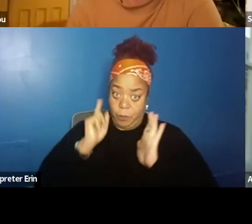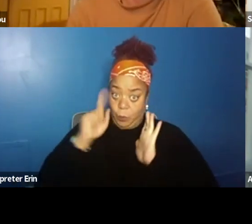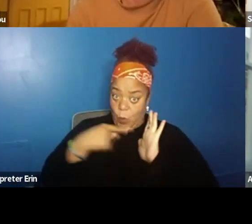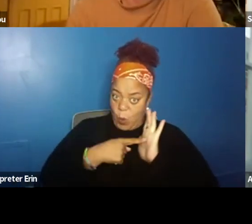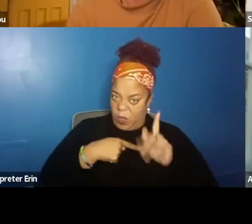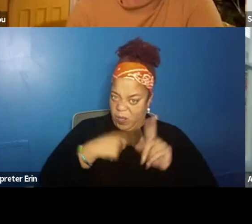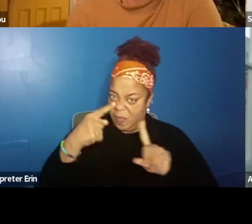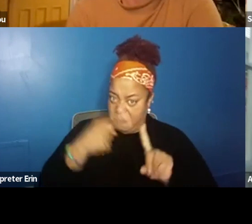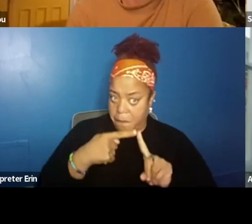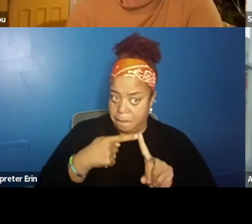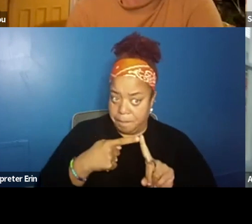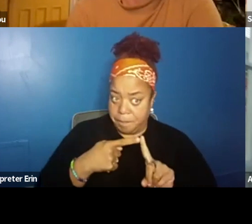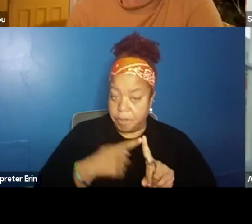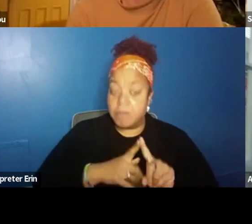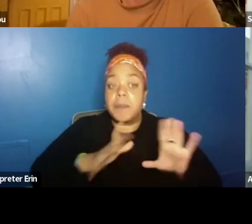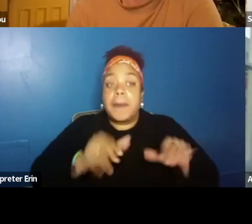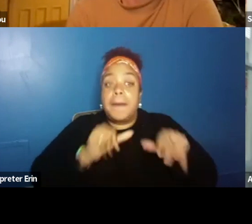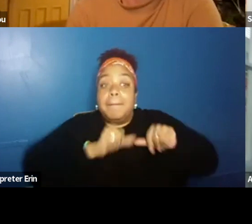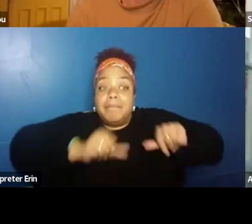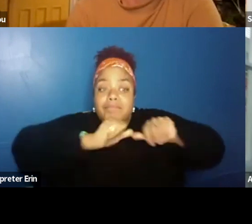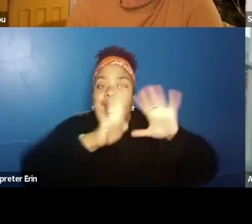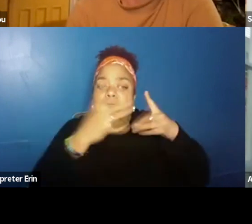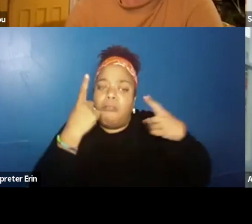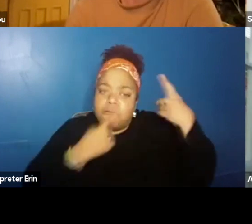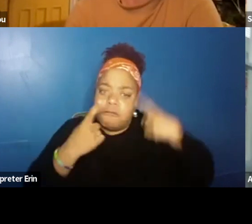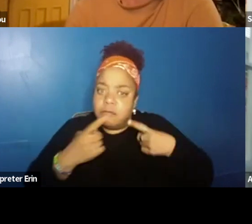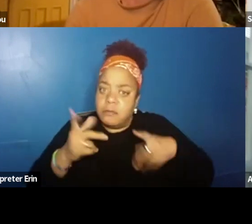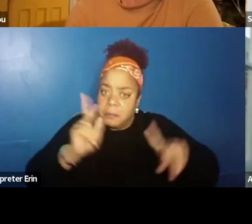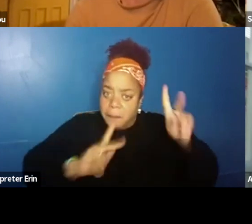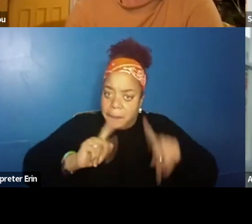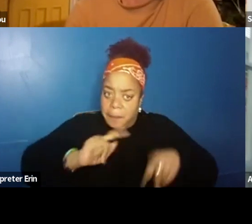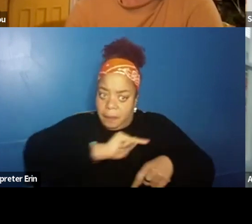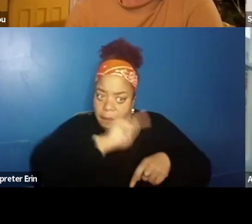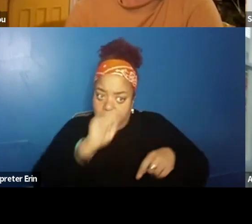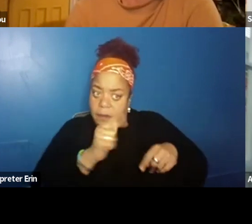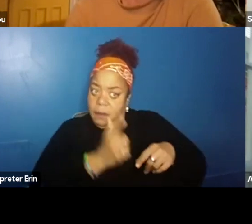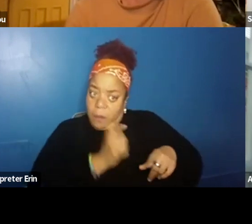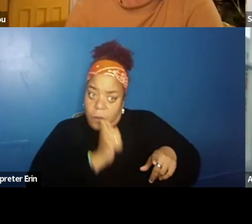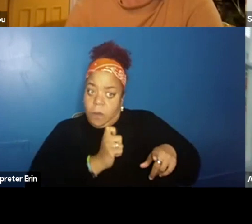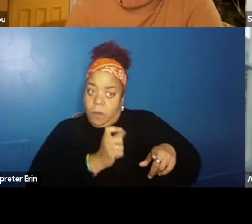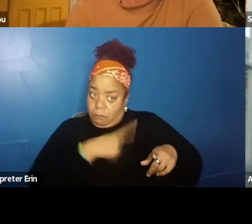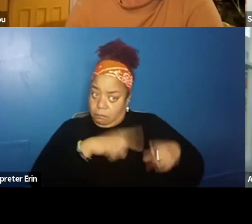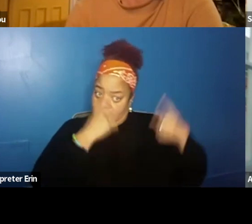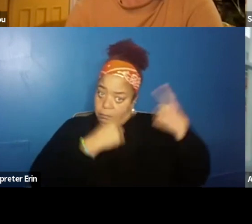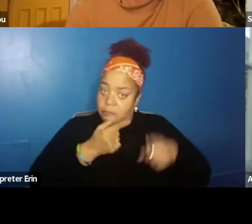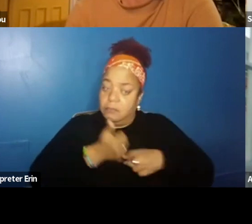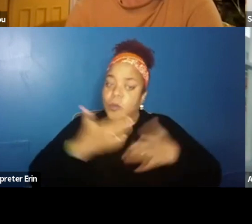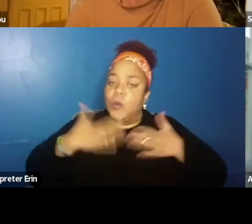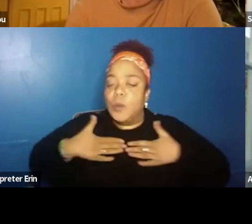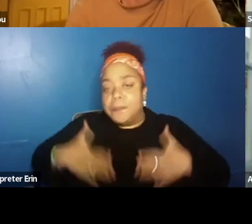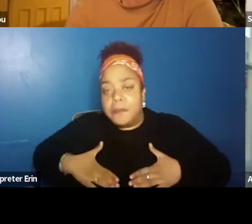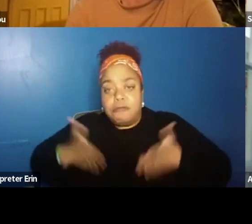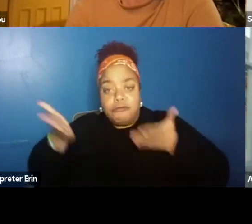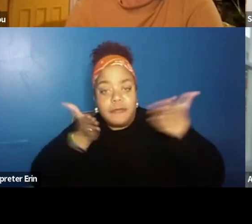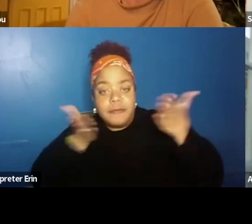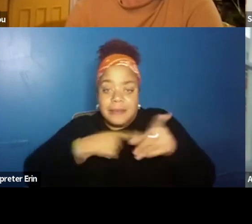those who consider themselves human service professionals, therapists, and the like. And so